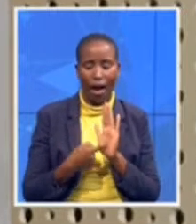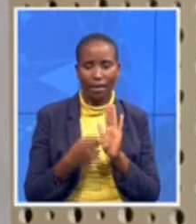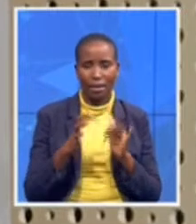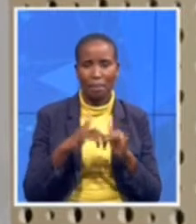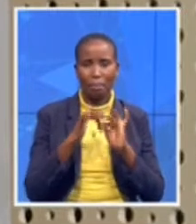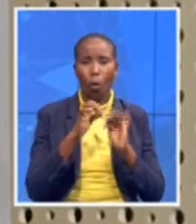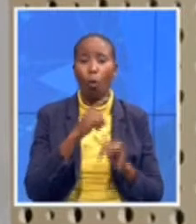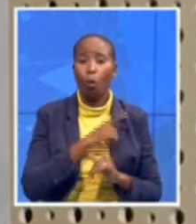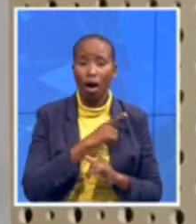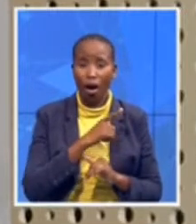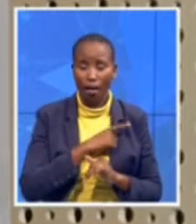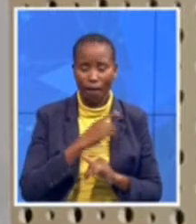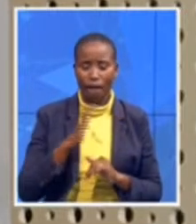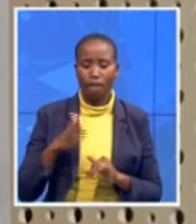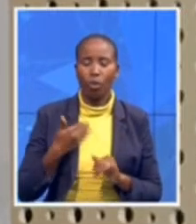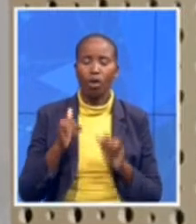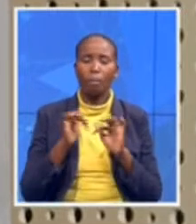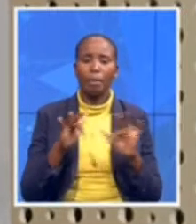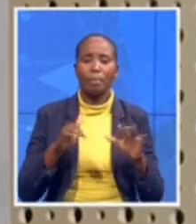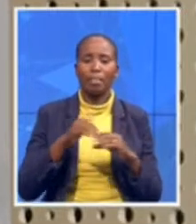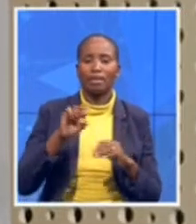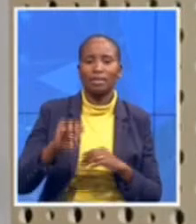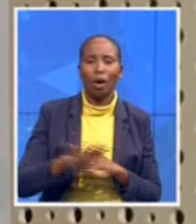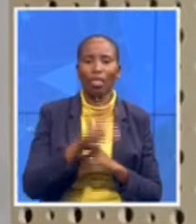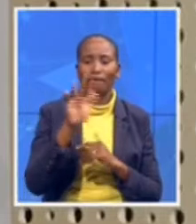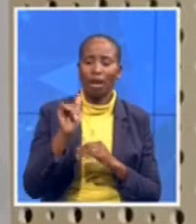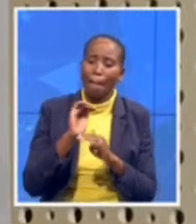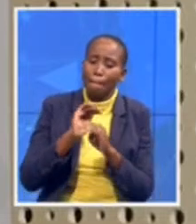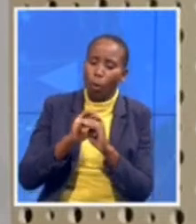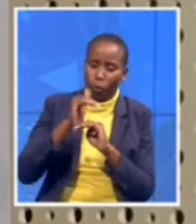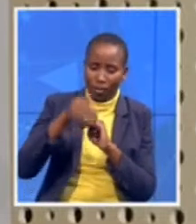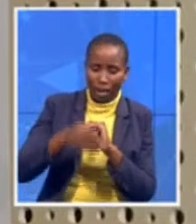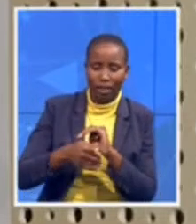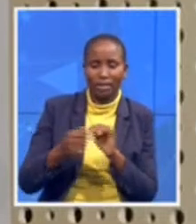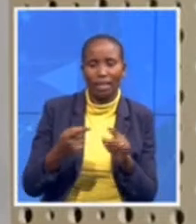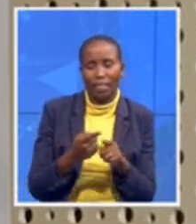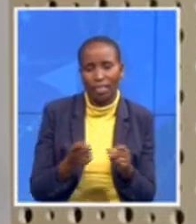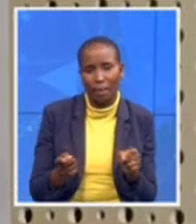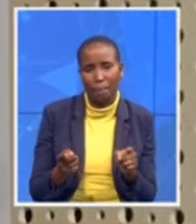Africa and to protect them from content that is likely to